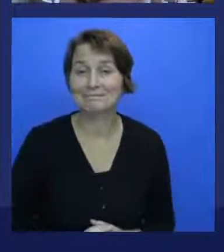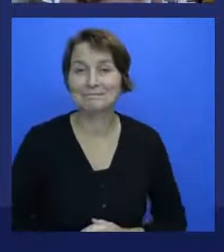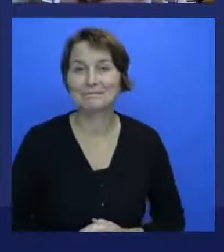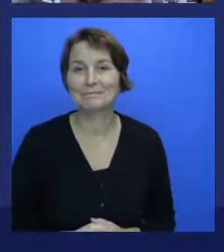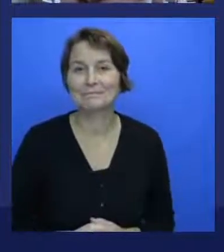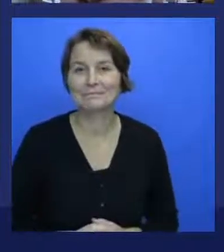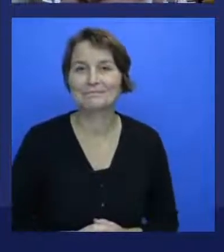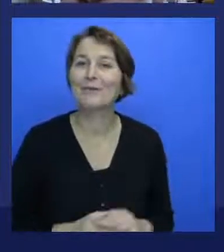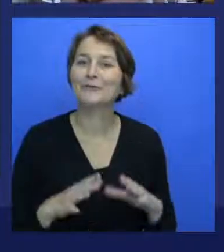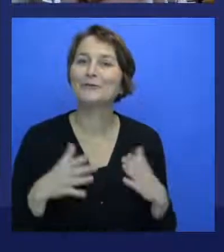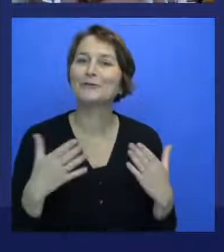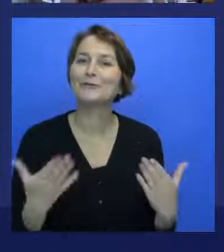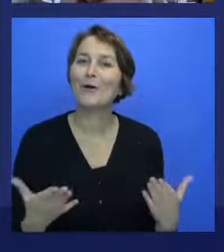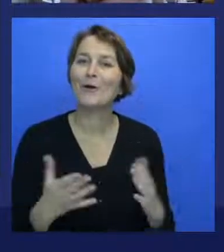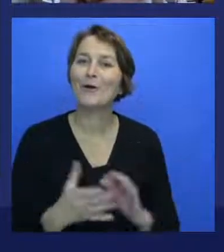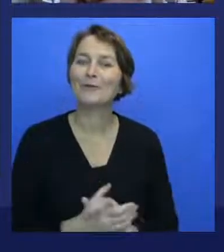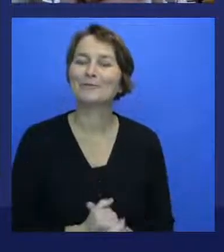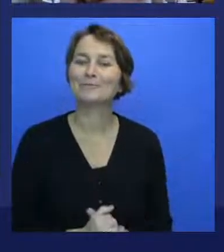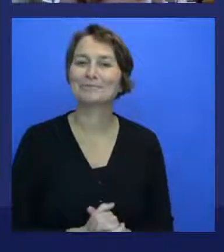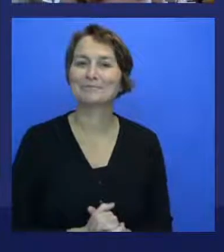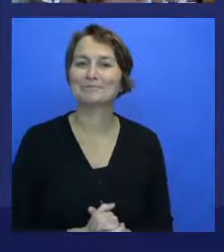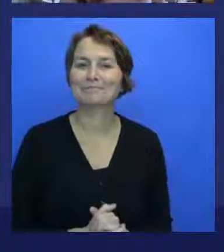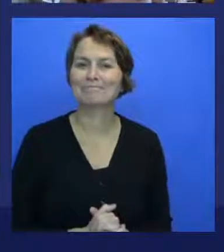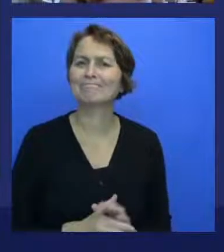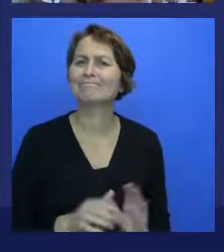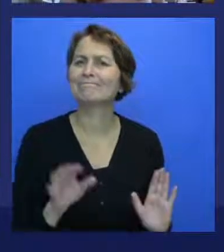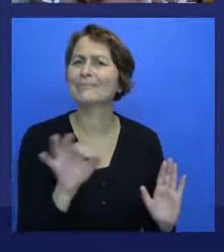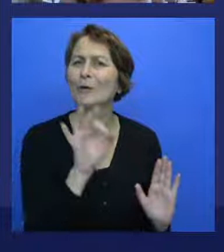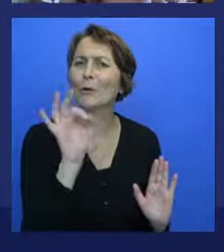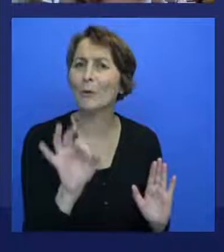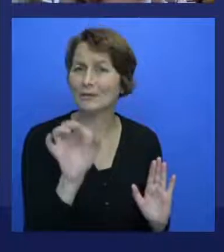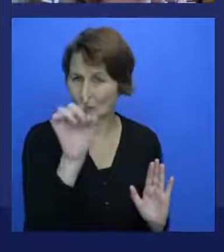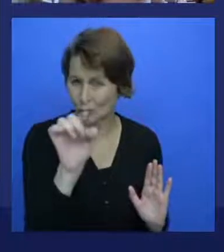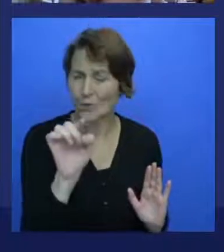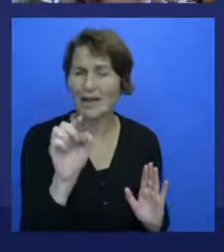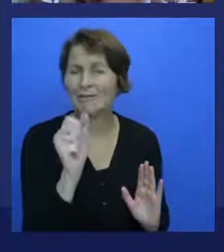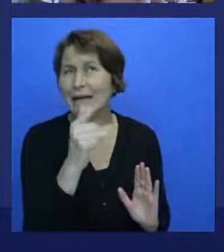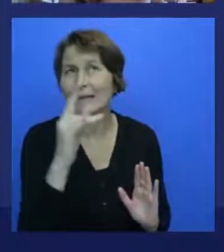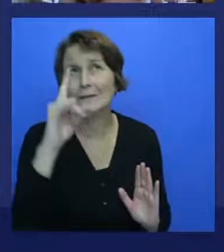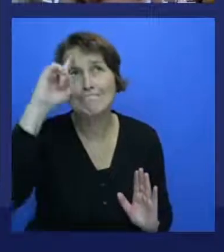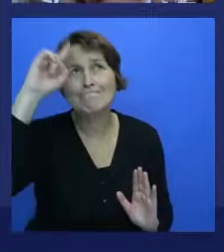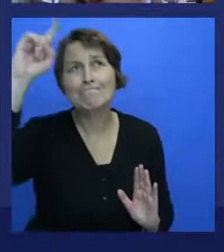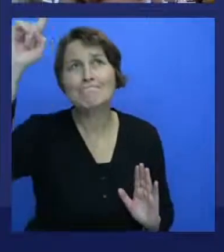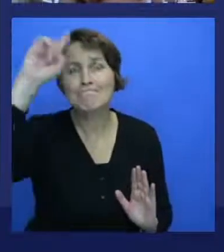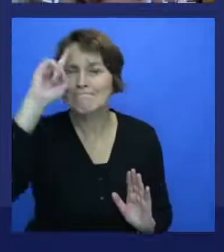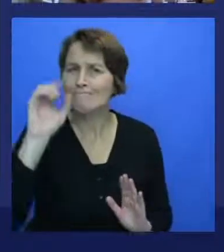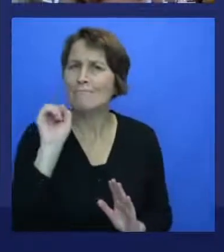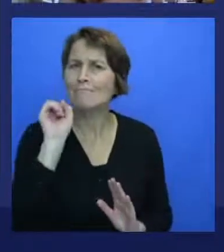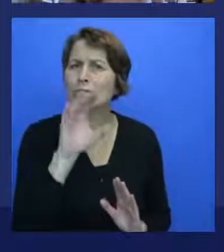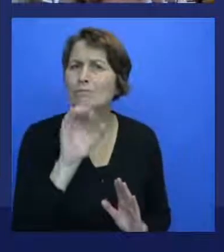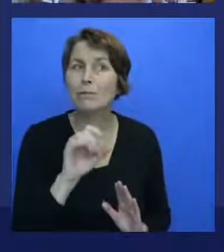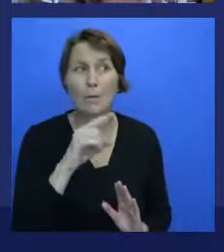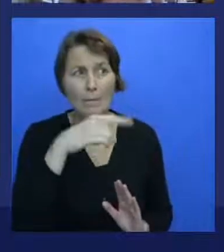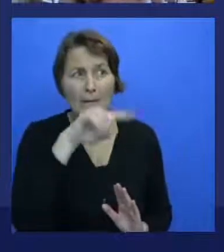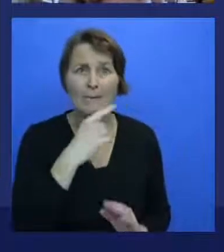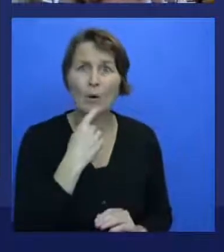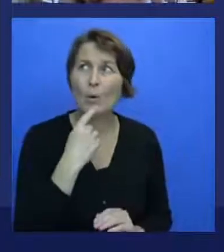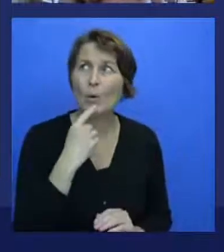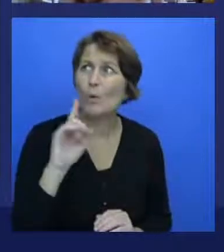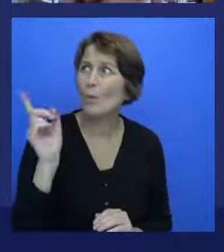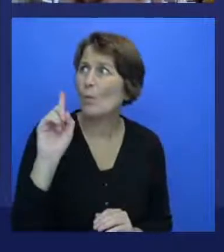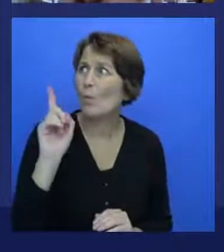So, do you have any additional tips or tricks for people who want to get started with this? Where can they find the resources?